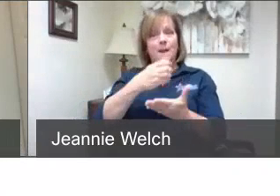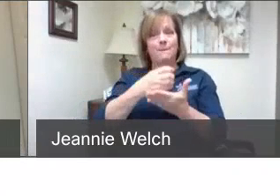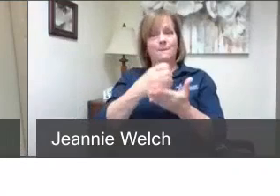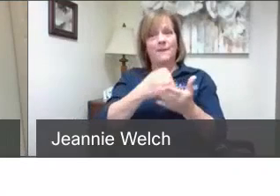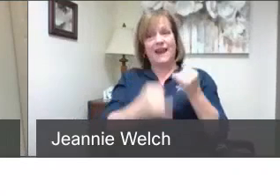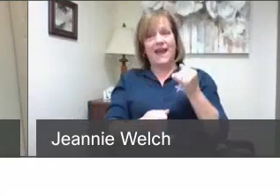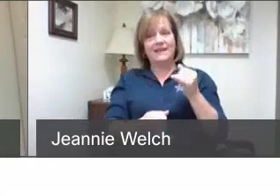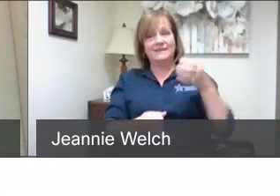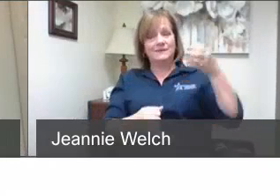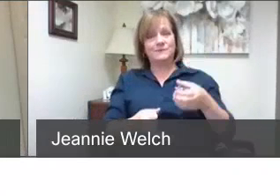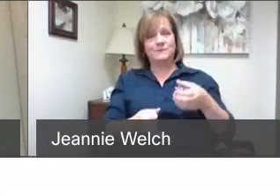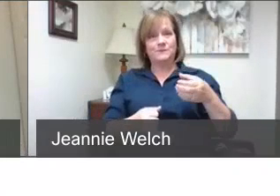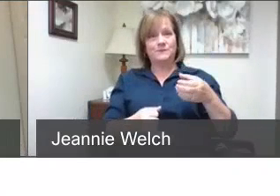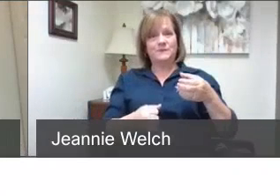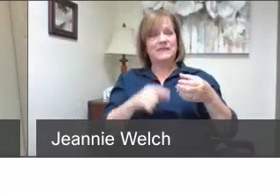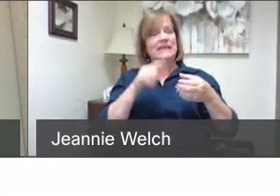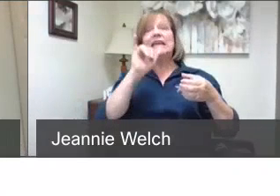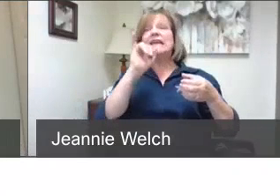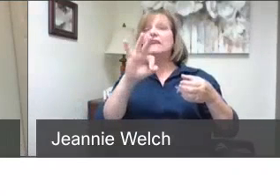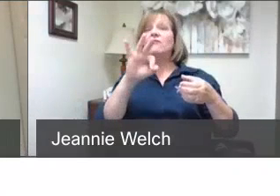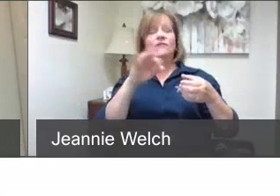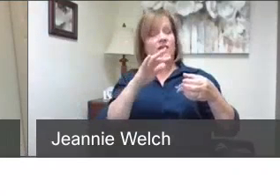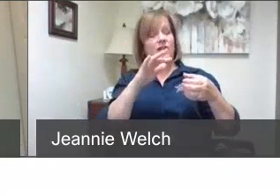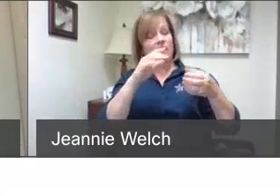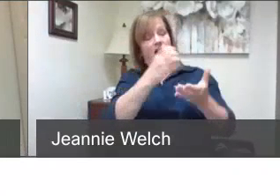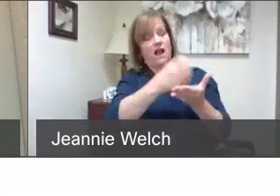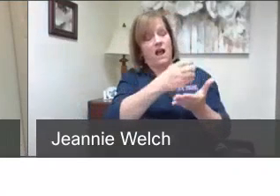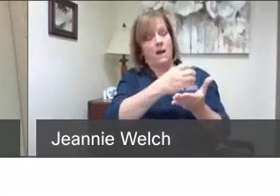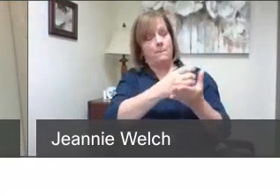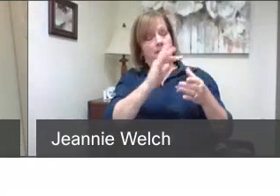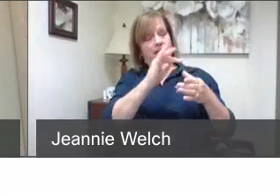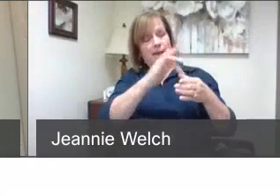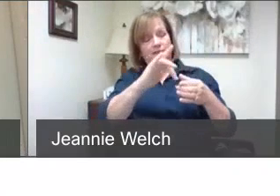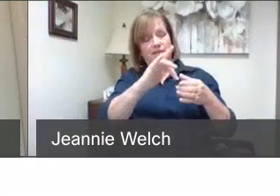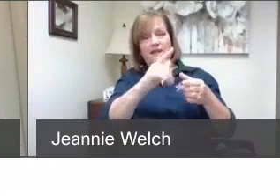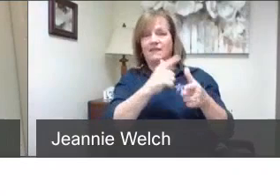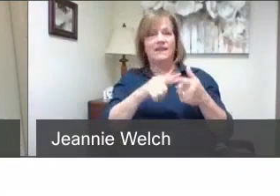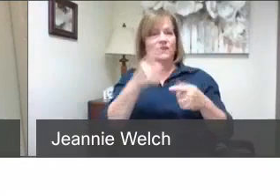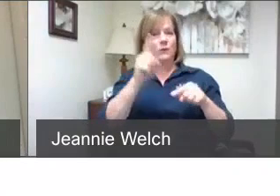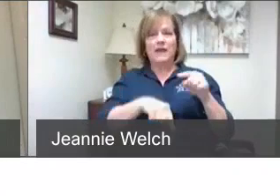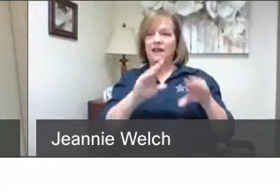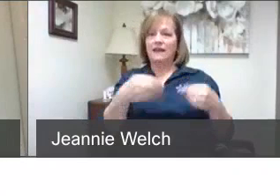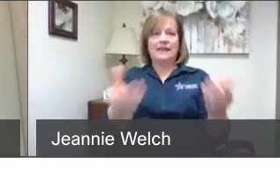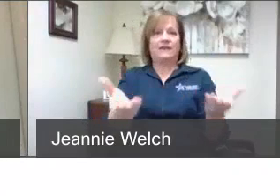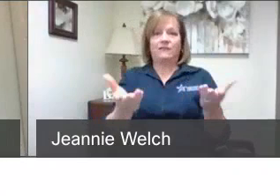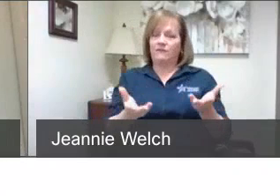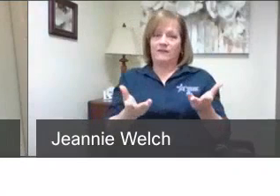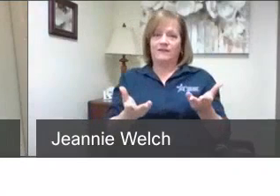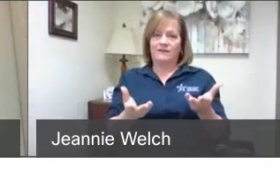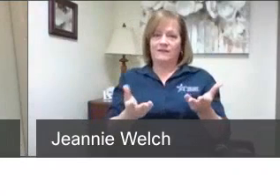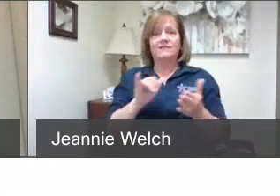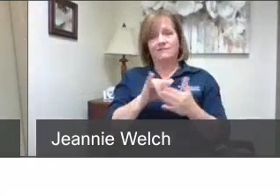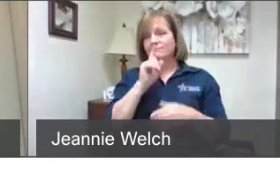that's showing you cannot pour from an empty cup. So take care of yourself first. That is really, really true.